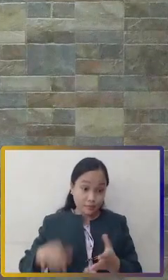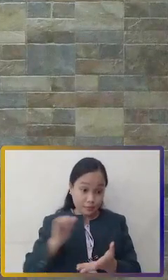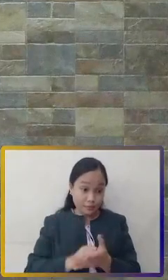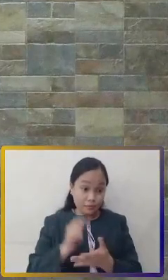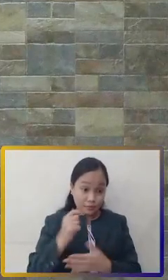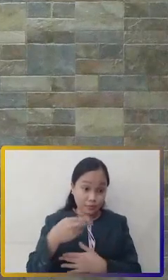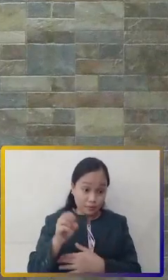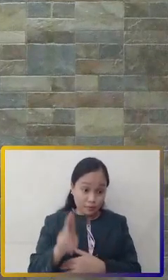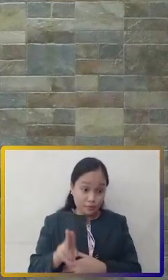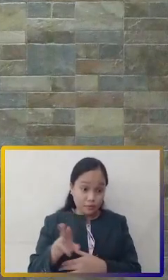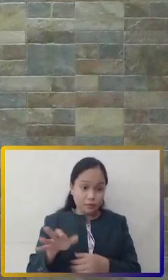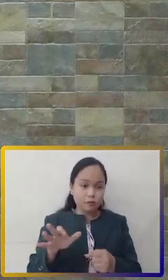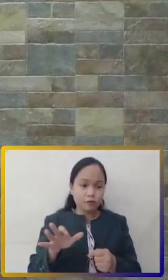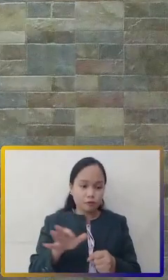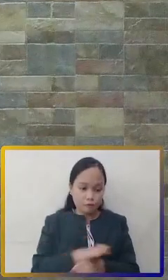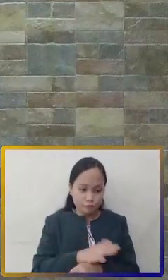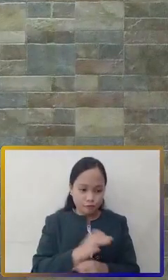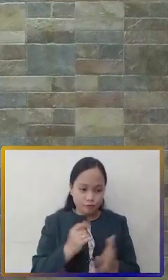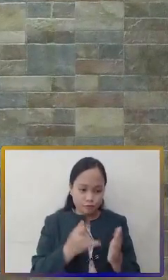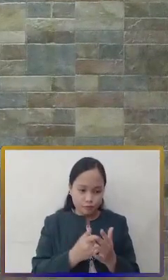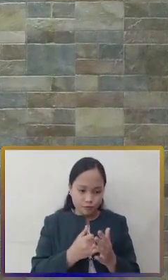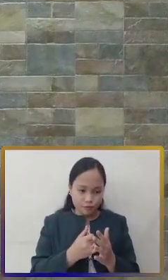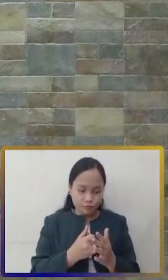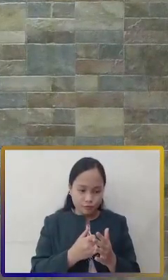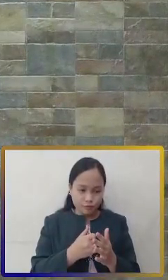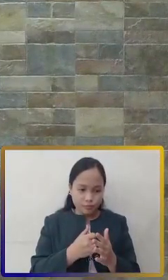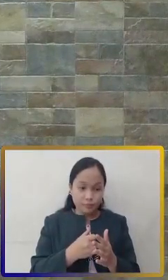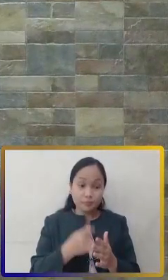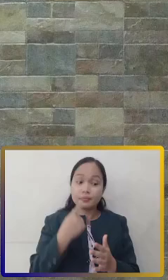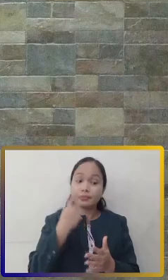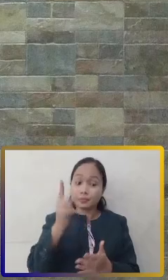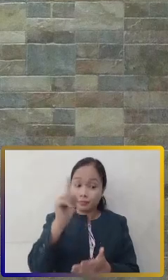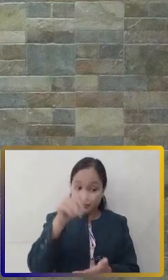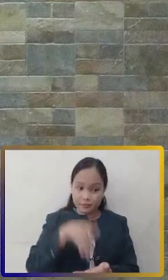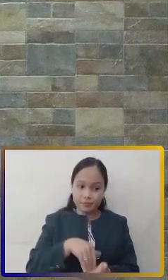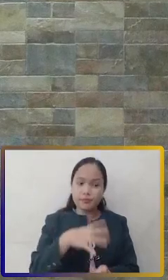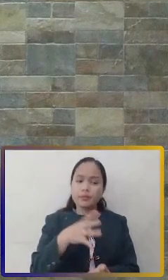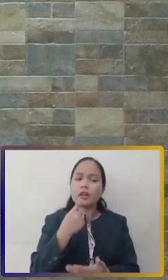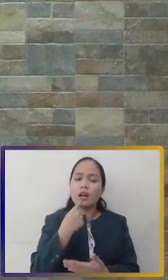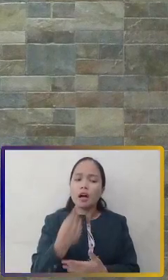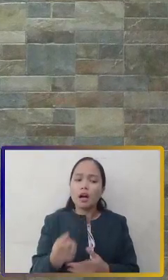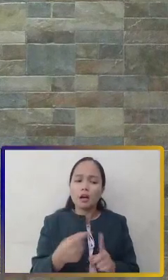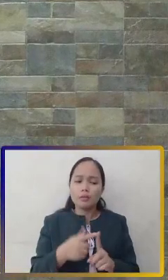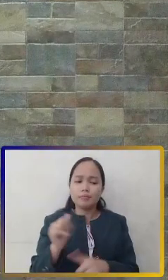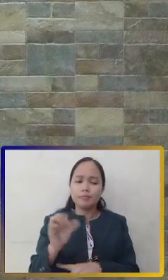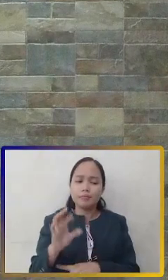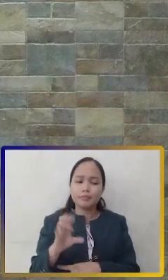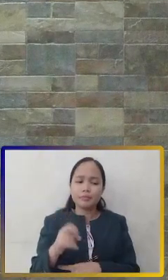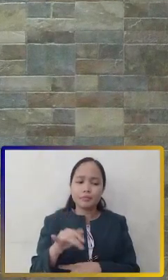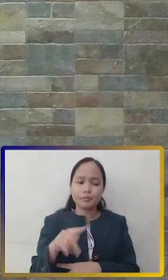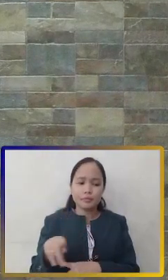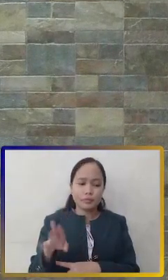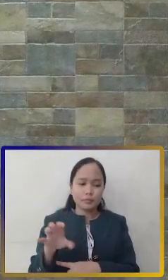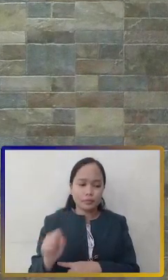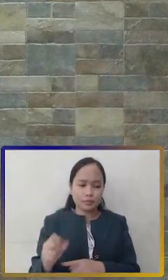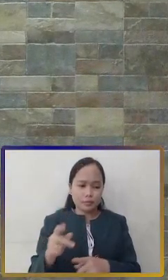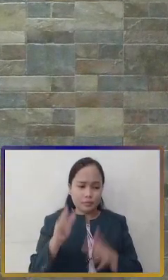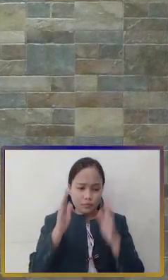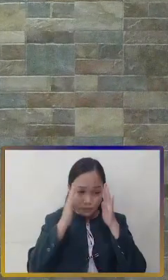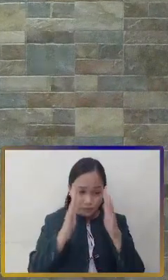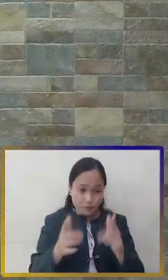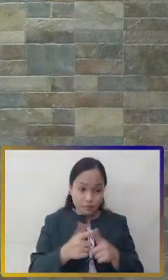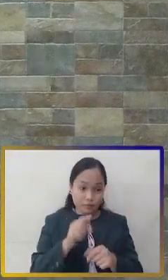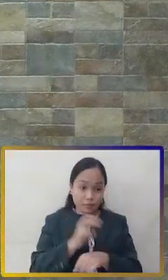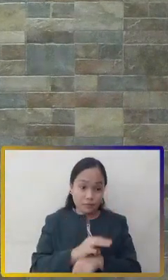thou fulfill it. Ulitin ko po yung verse, mga kapatid. And say to Archippus, take heed to the